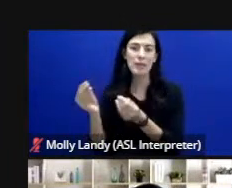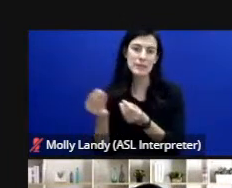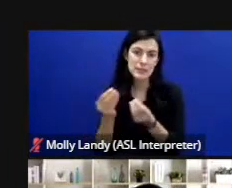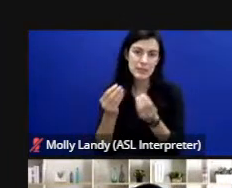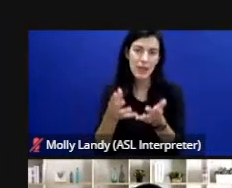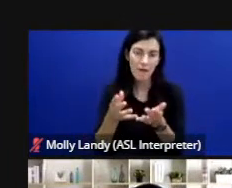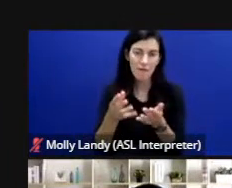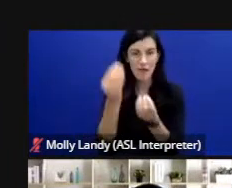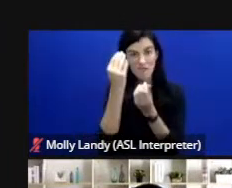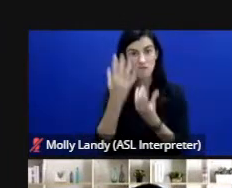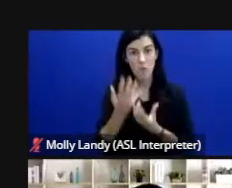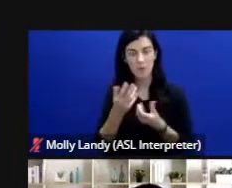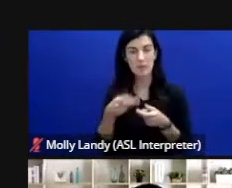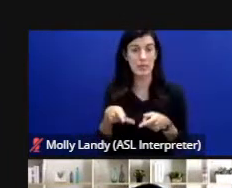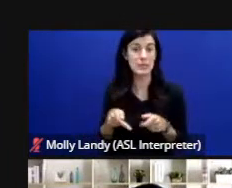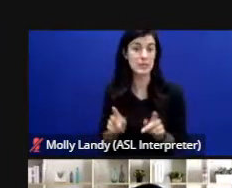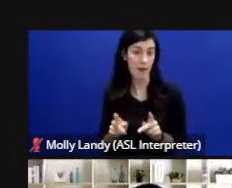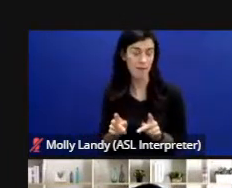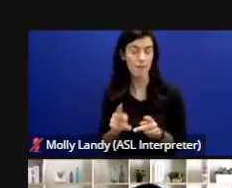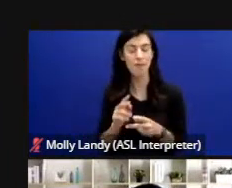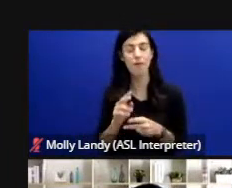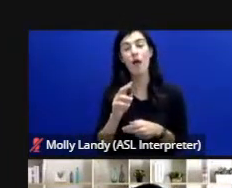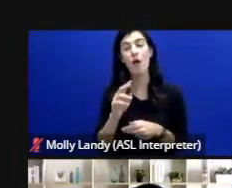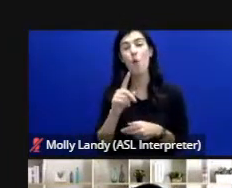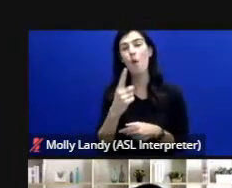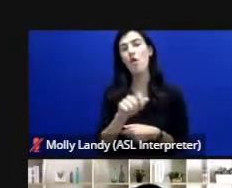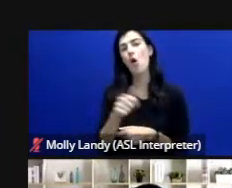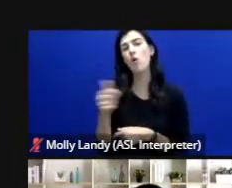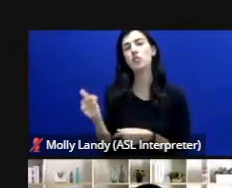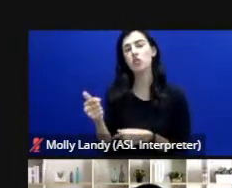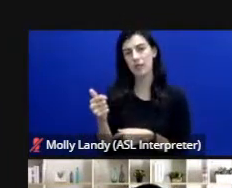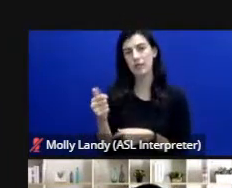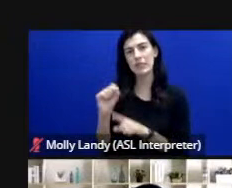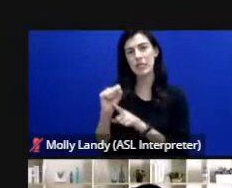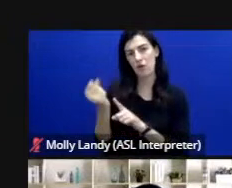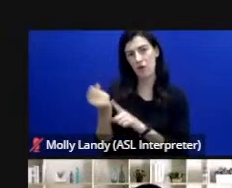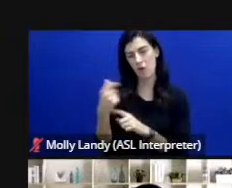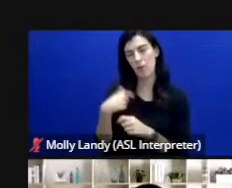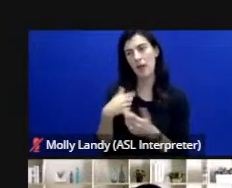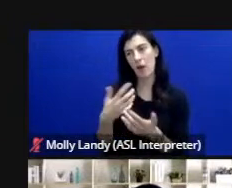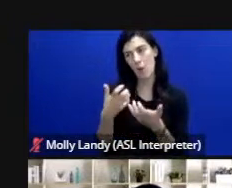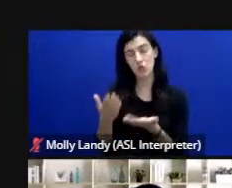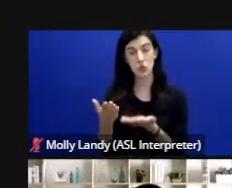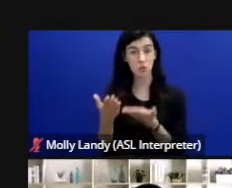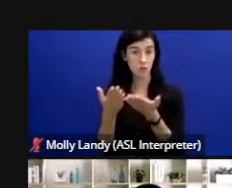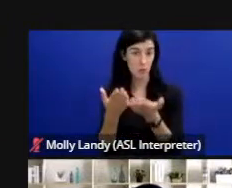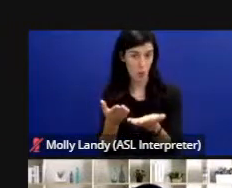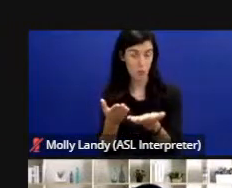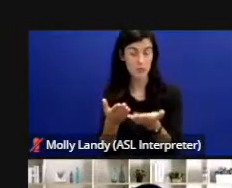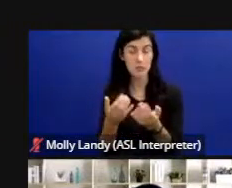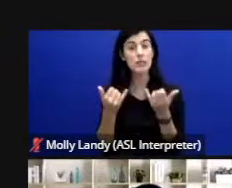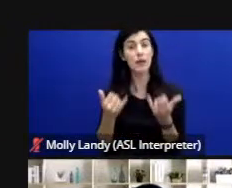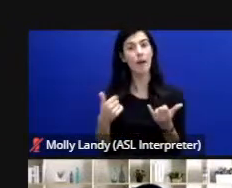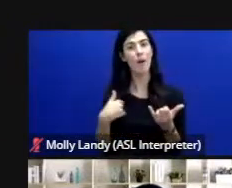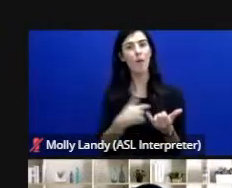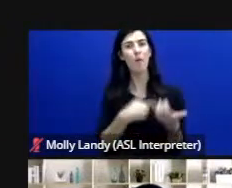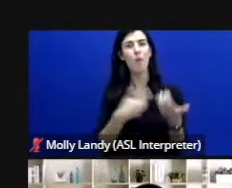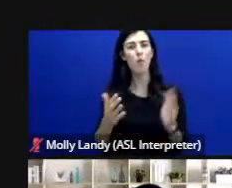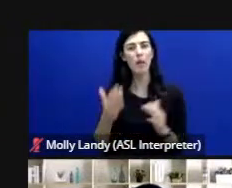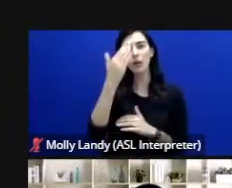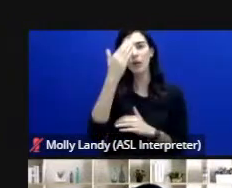An alternate situation or scenario that I wanted to propose was this. Now that we know that the vaccines don't